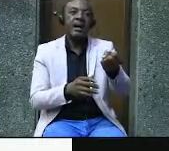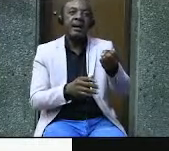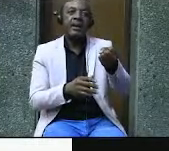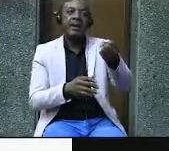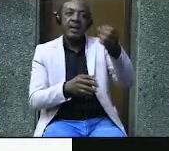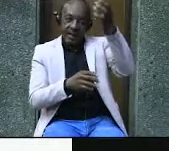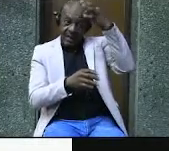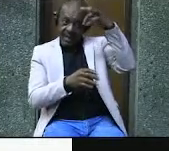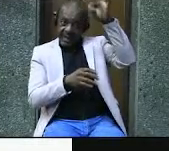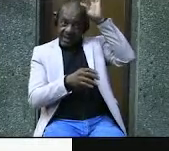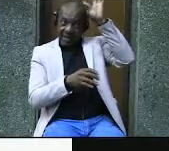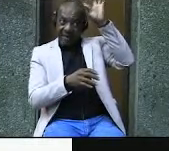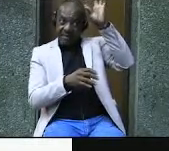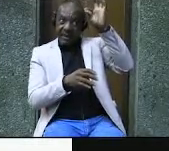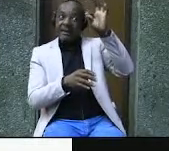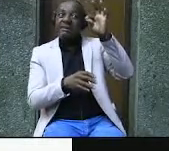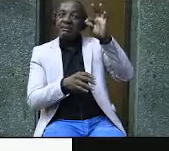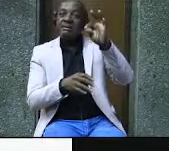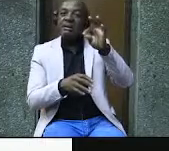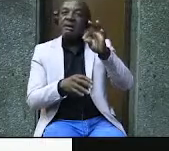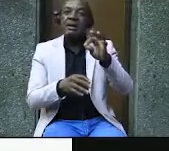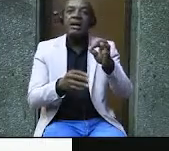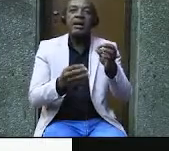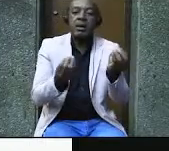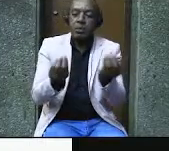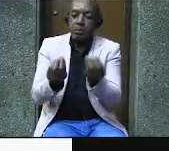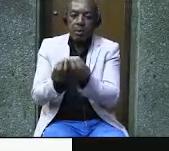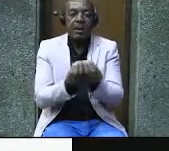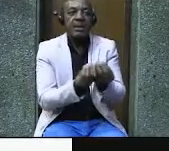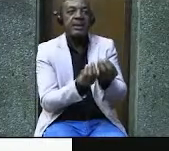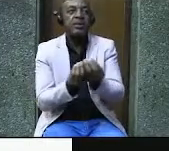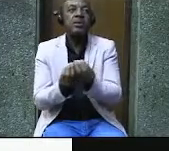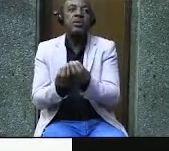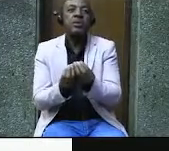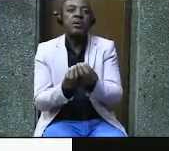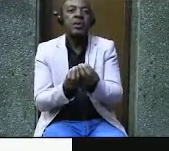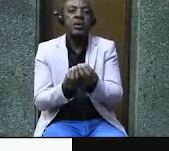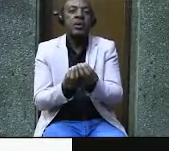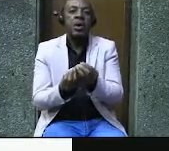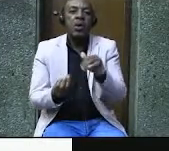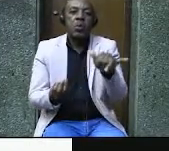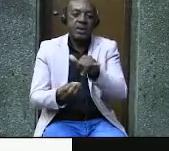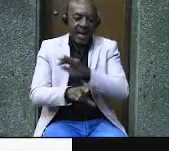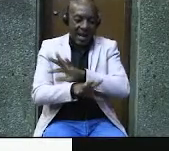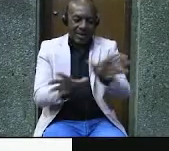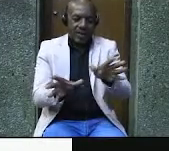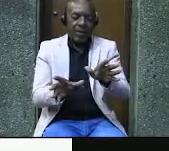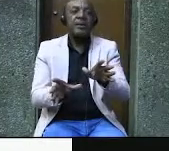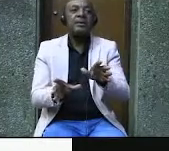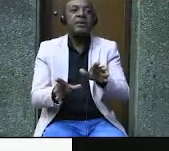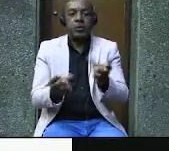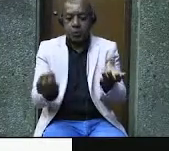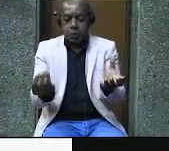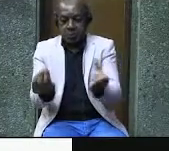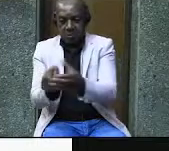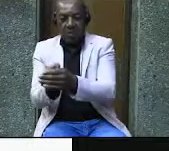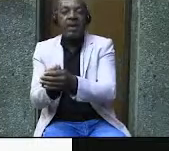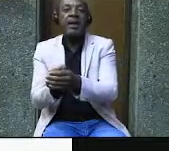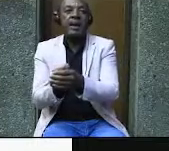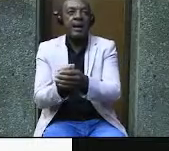other public entities that are not necessarily part of the,